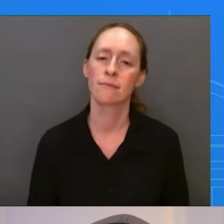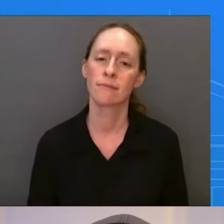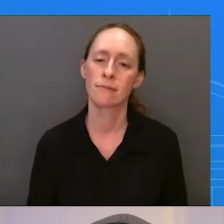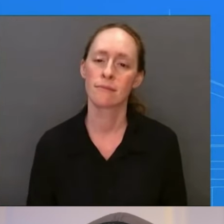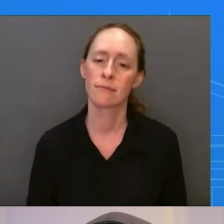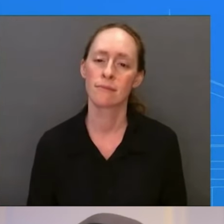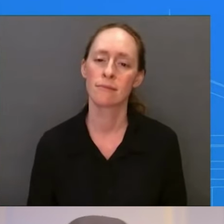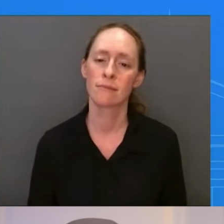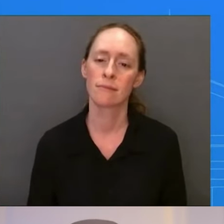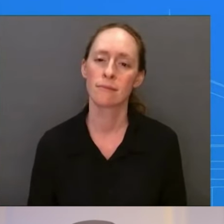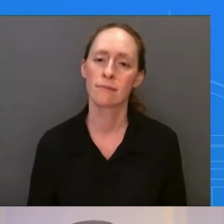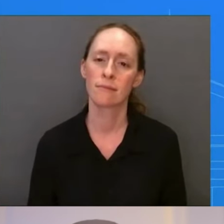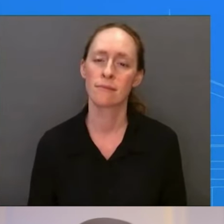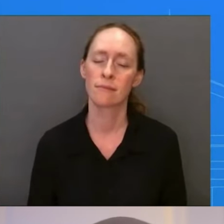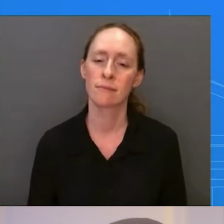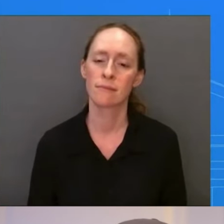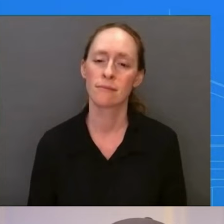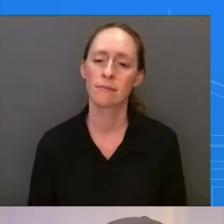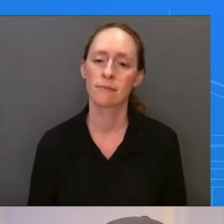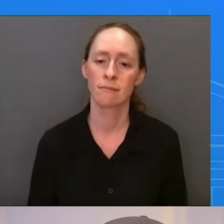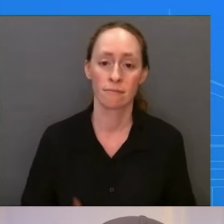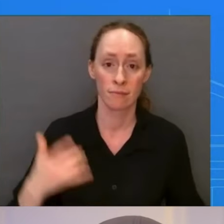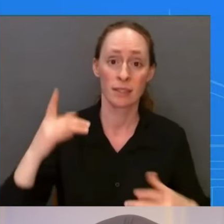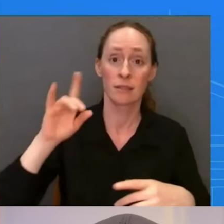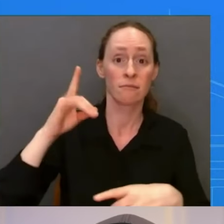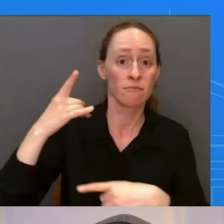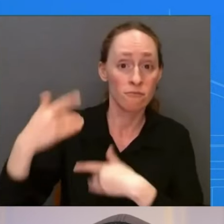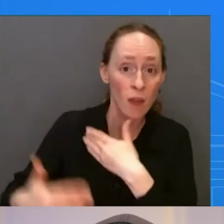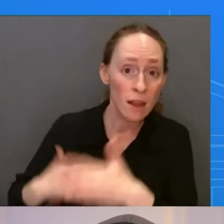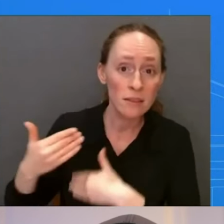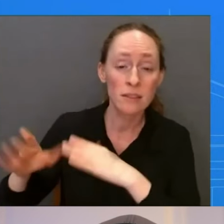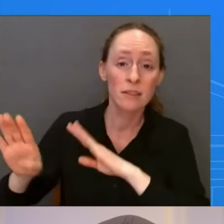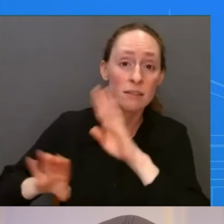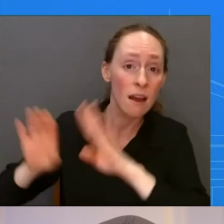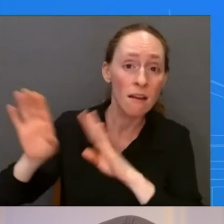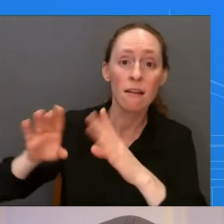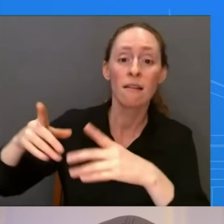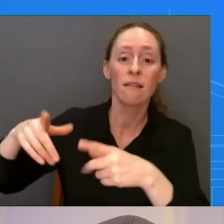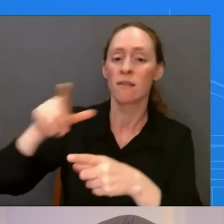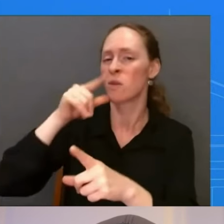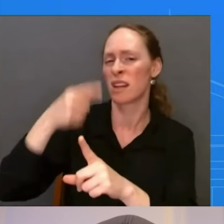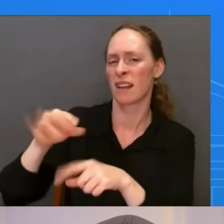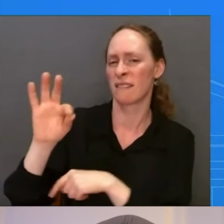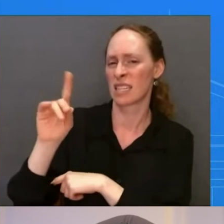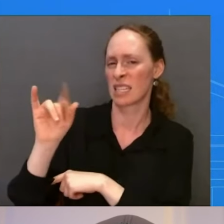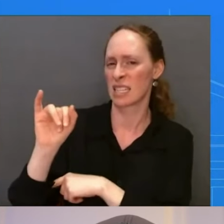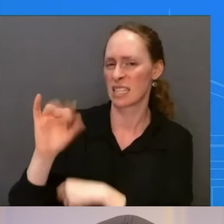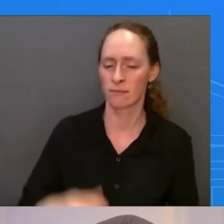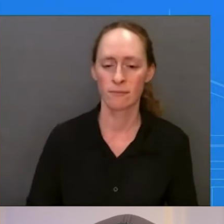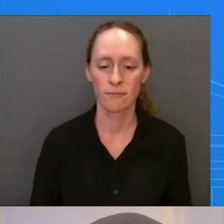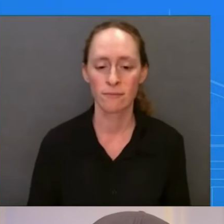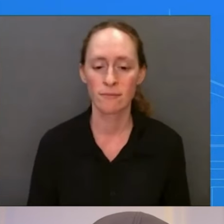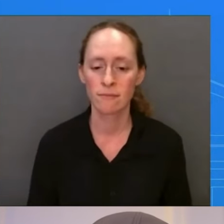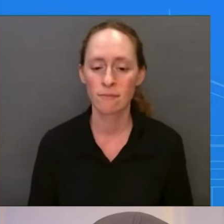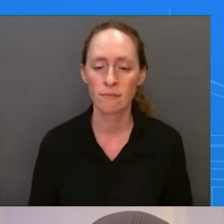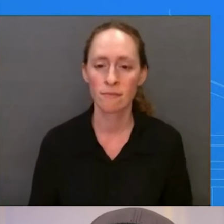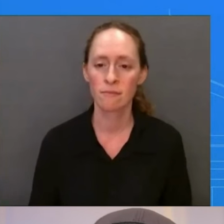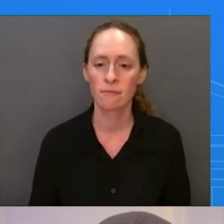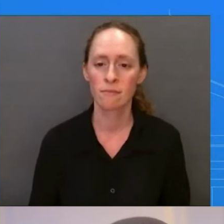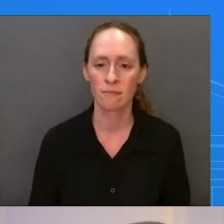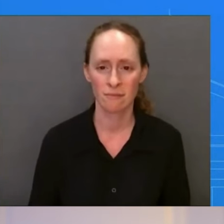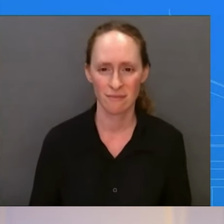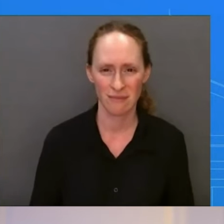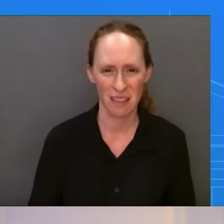the sales, that is something that the FDIC moves forward. Didn't push against this deal that makes the biggest American bank bigger. It is an